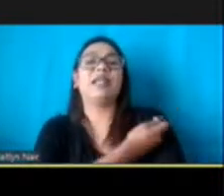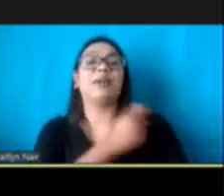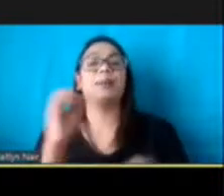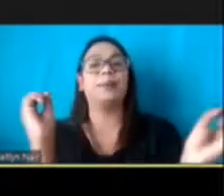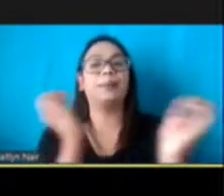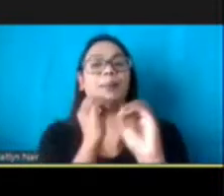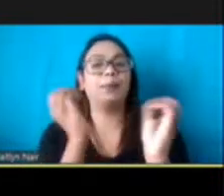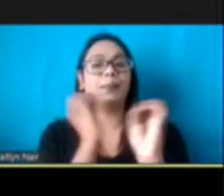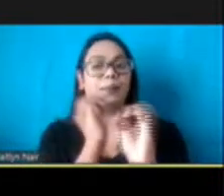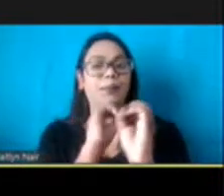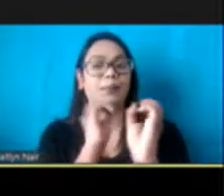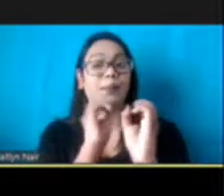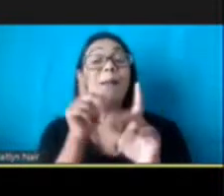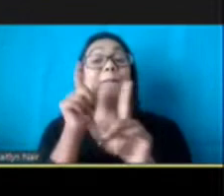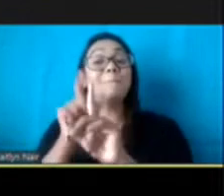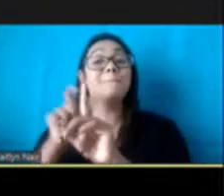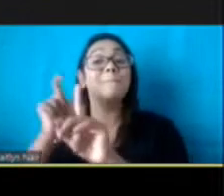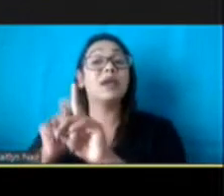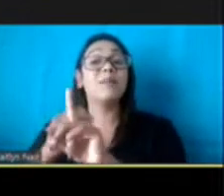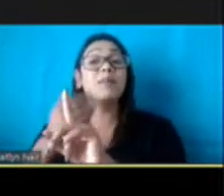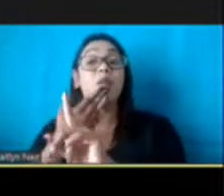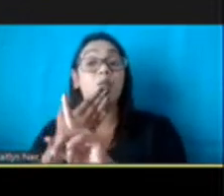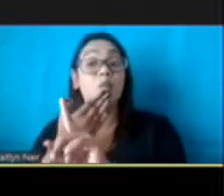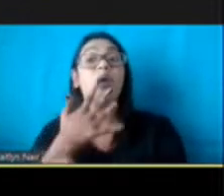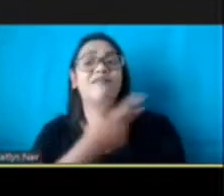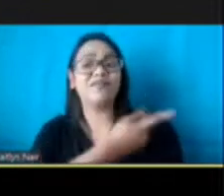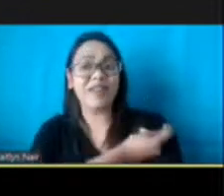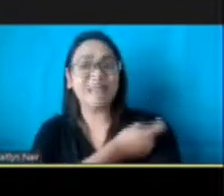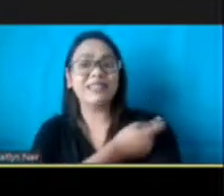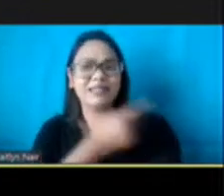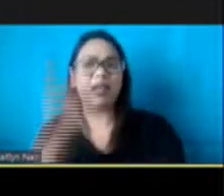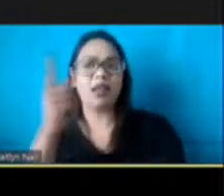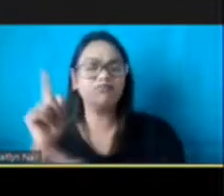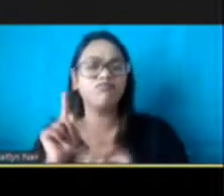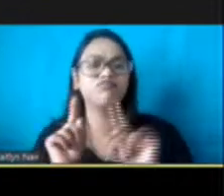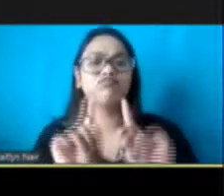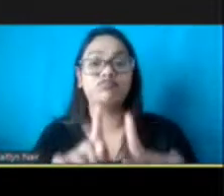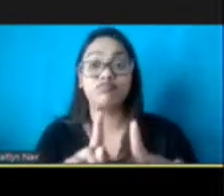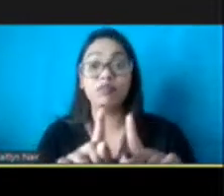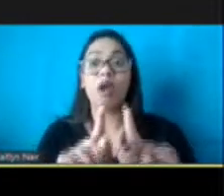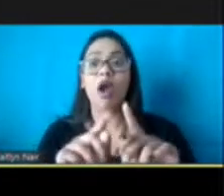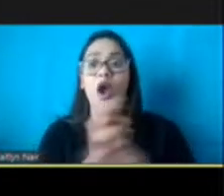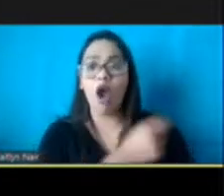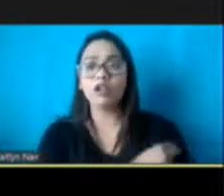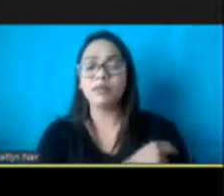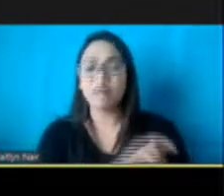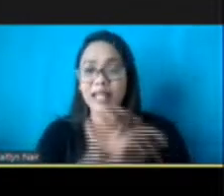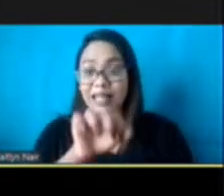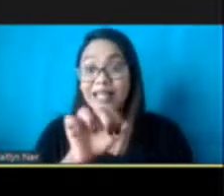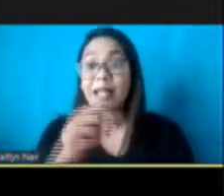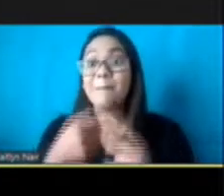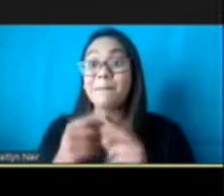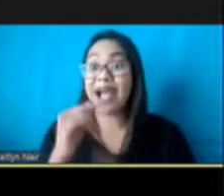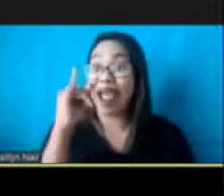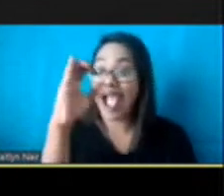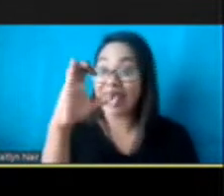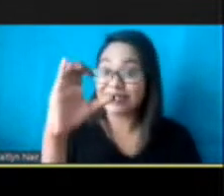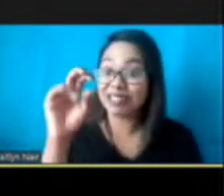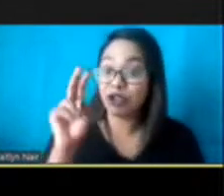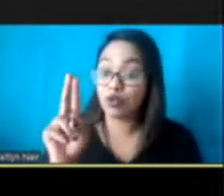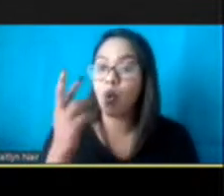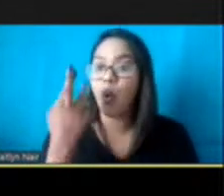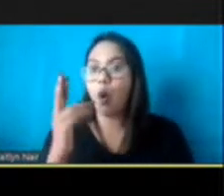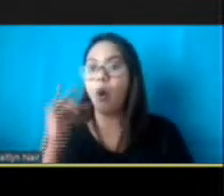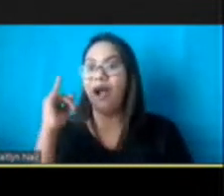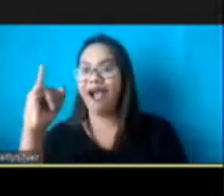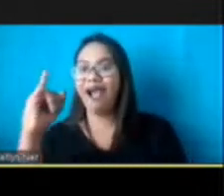people that are vaccinated may need admission, but hardly do they need to be admitted in ICU or high care. And the